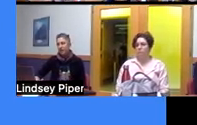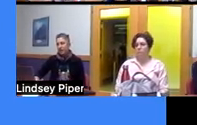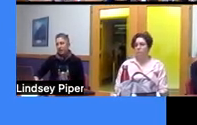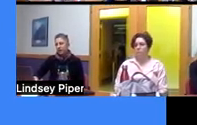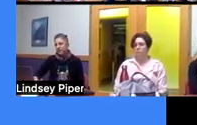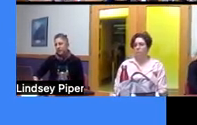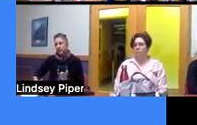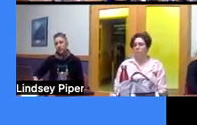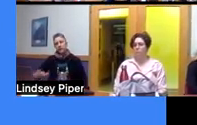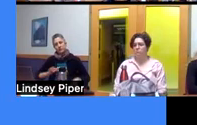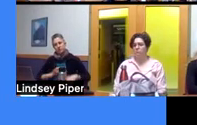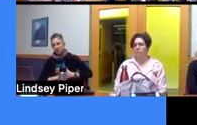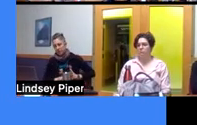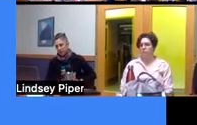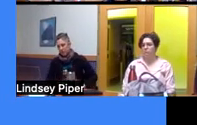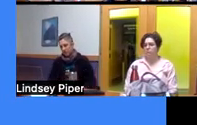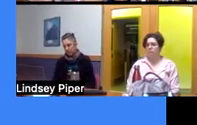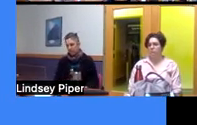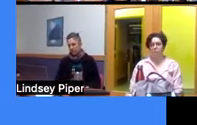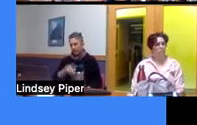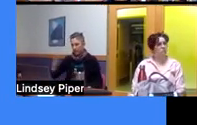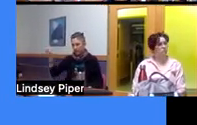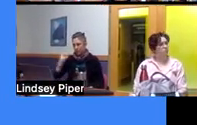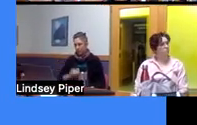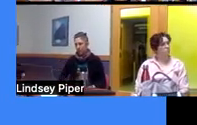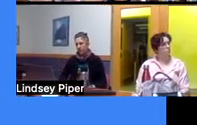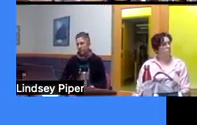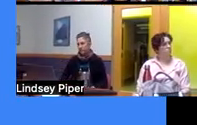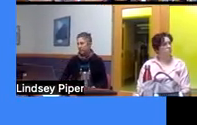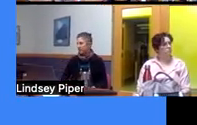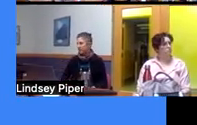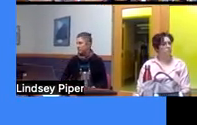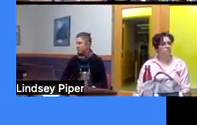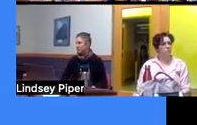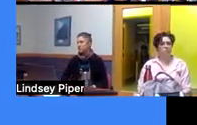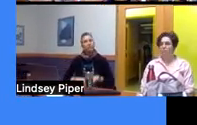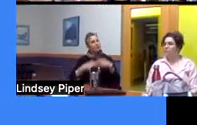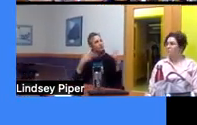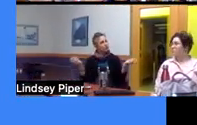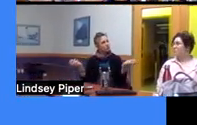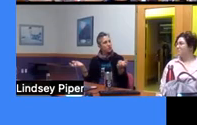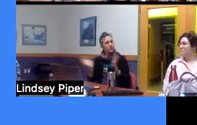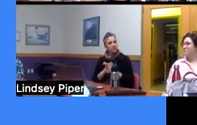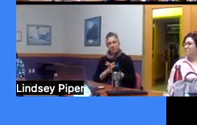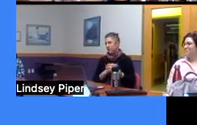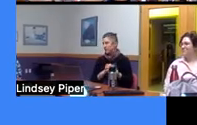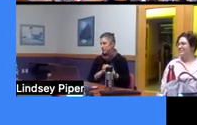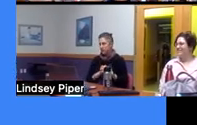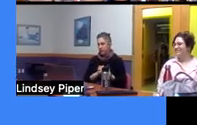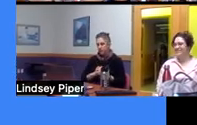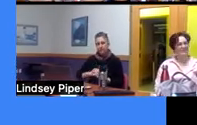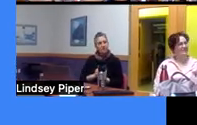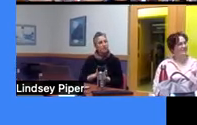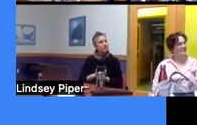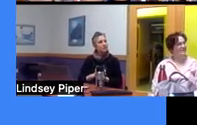And then I didn't tell her that I would shout out, but my colleague over here helped me come up with this beautiful list of what an abortion doula does. Thank